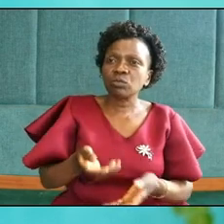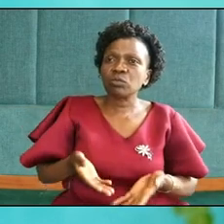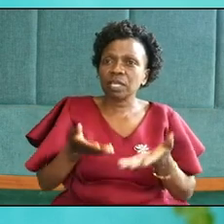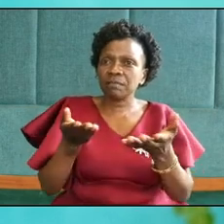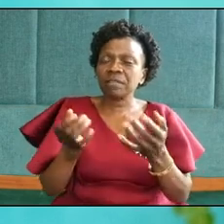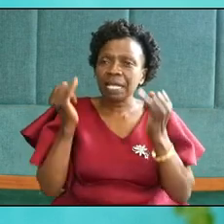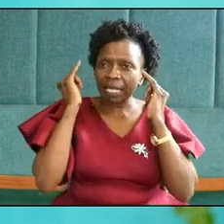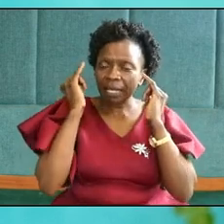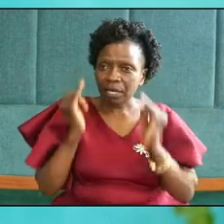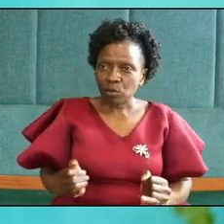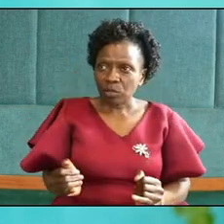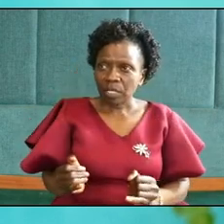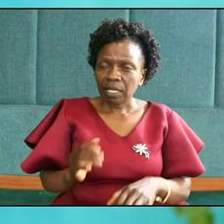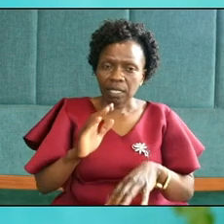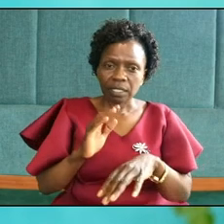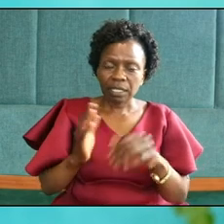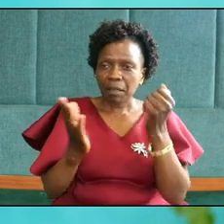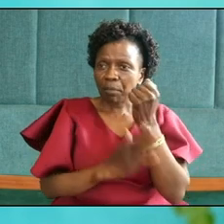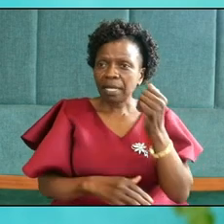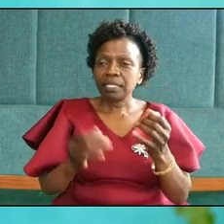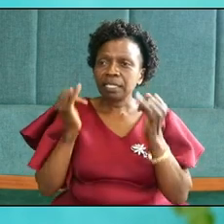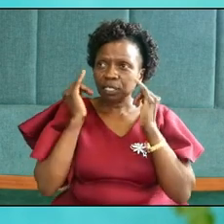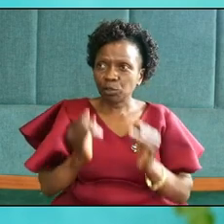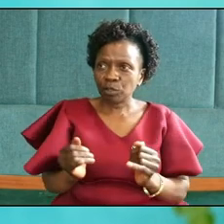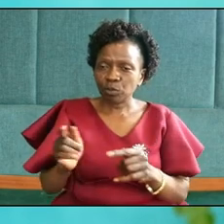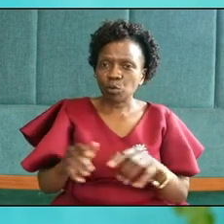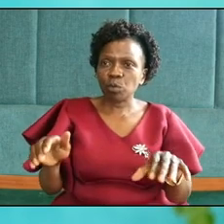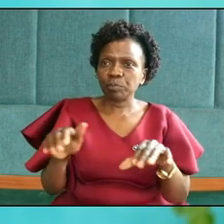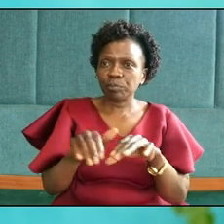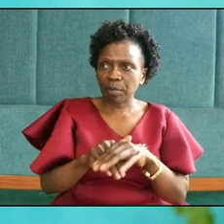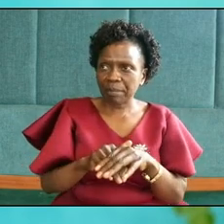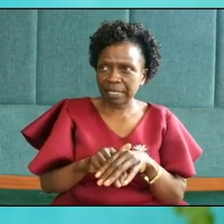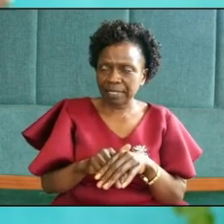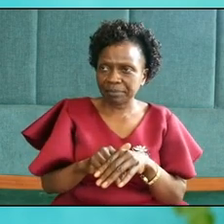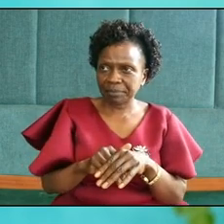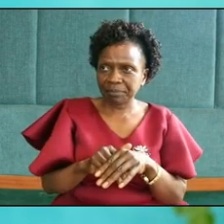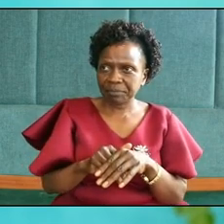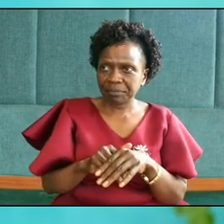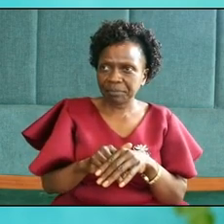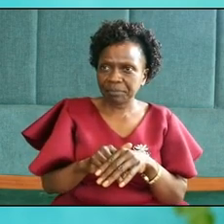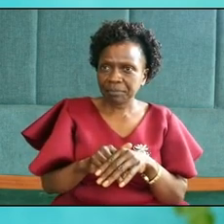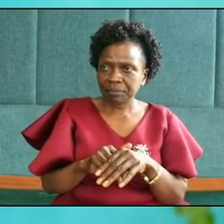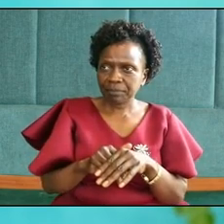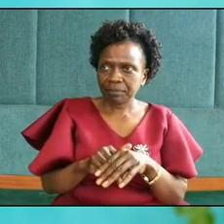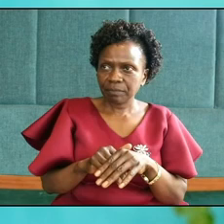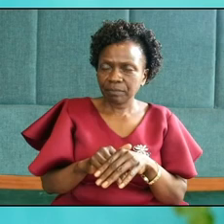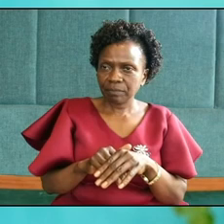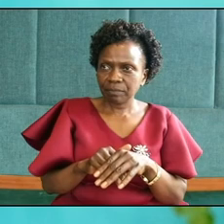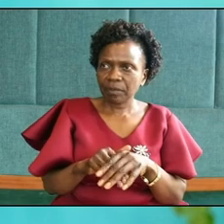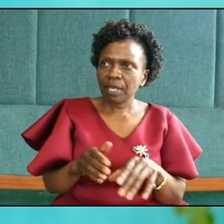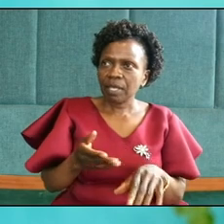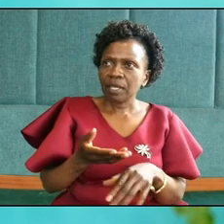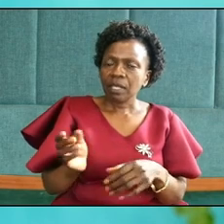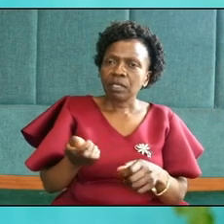family and the relatives. That's a big cause that we need to have. It's not just crying or breaking news online.